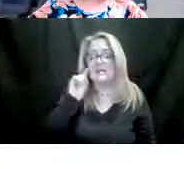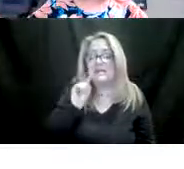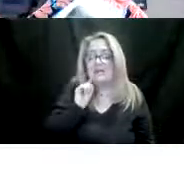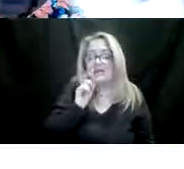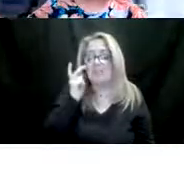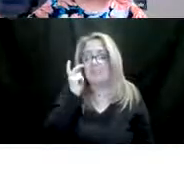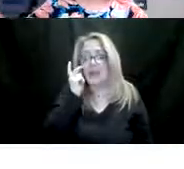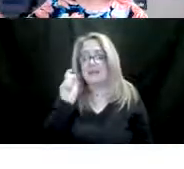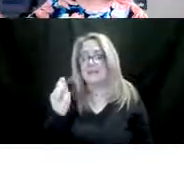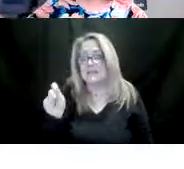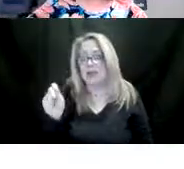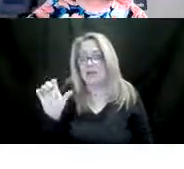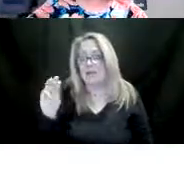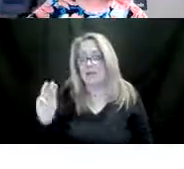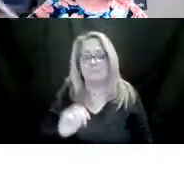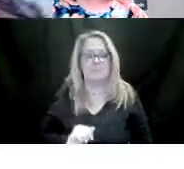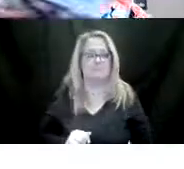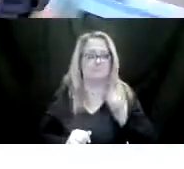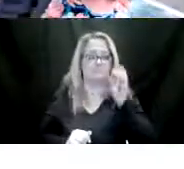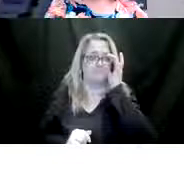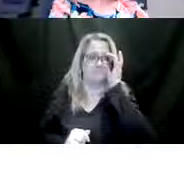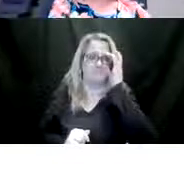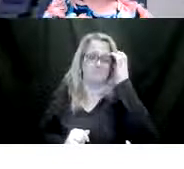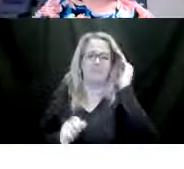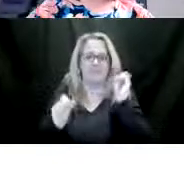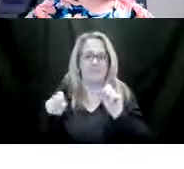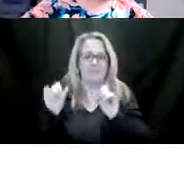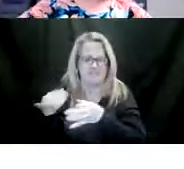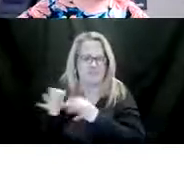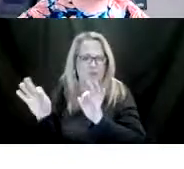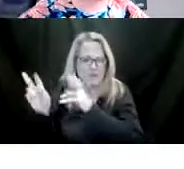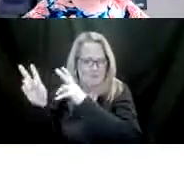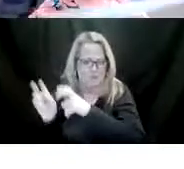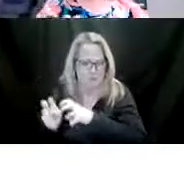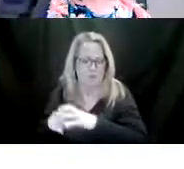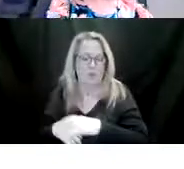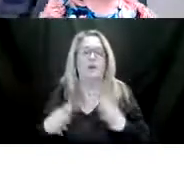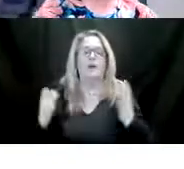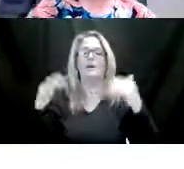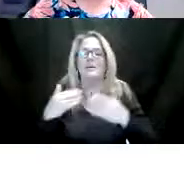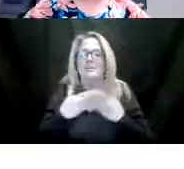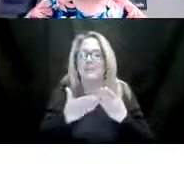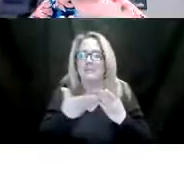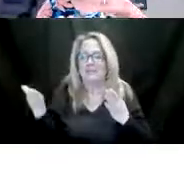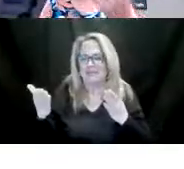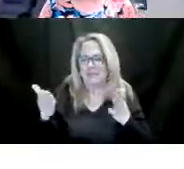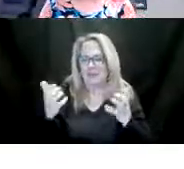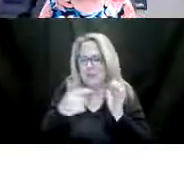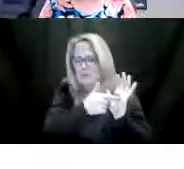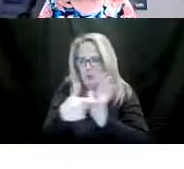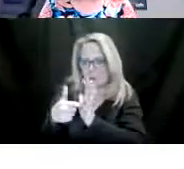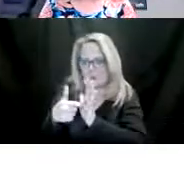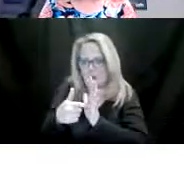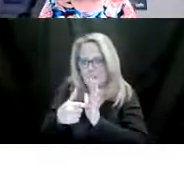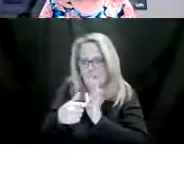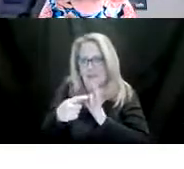www.ohiodeafblind.com. So some of the things I'm going to show you next are things that were particular favorites, and you might see